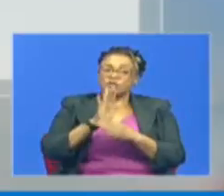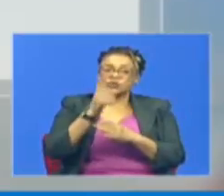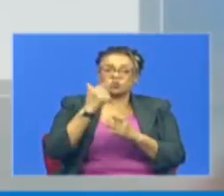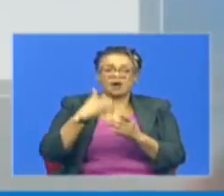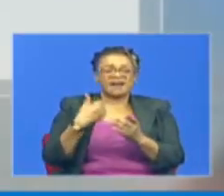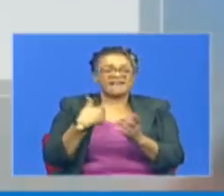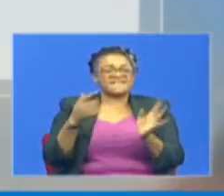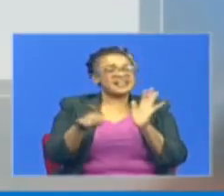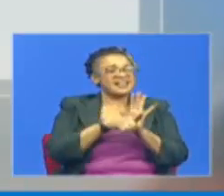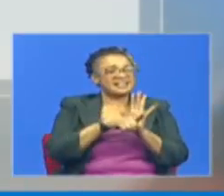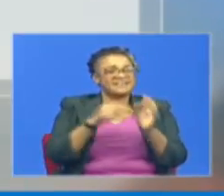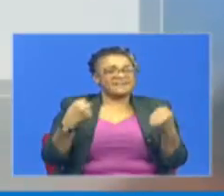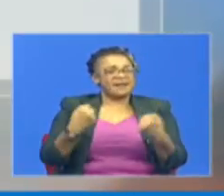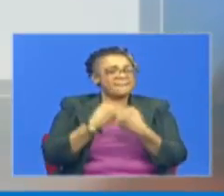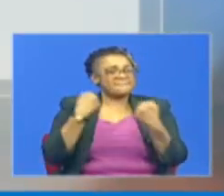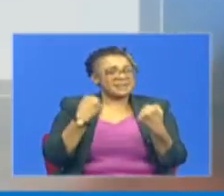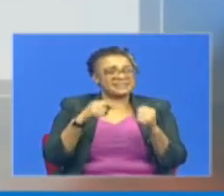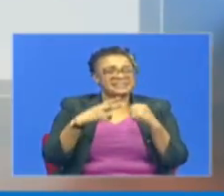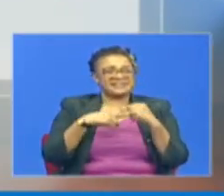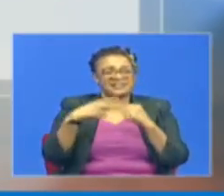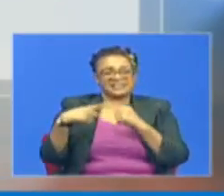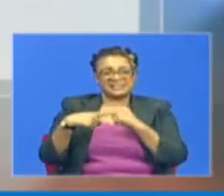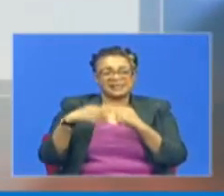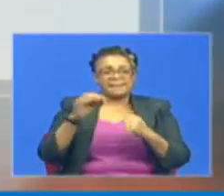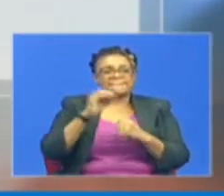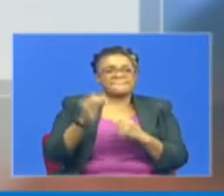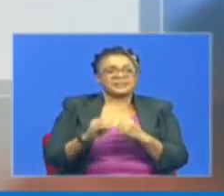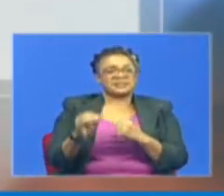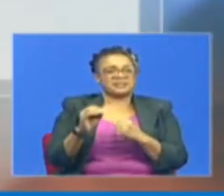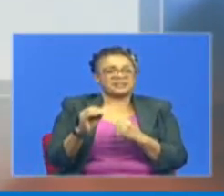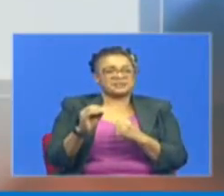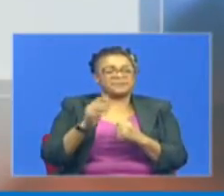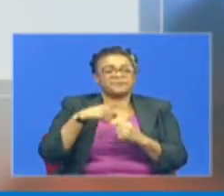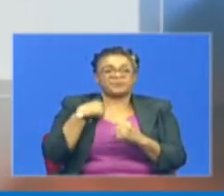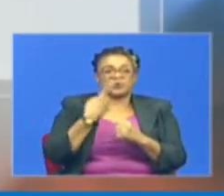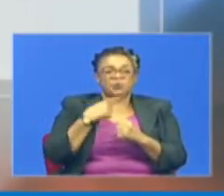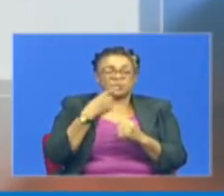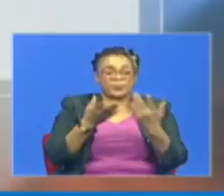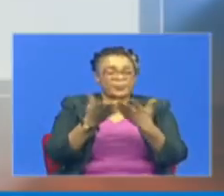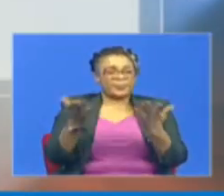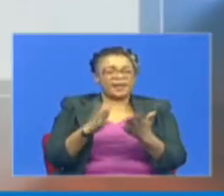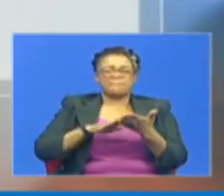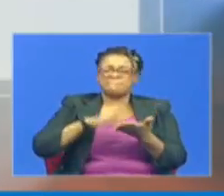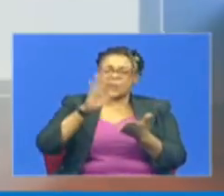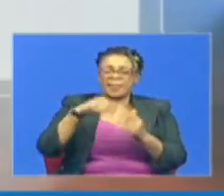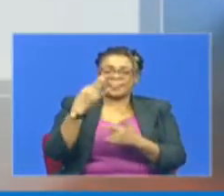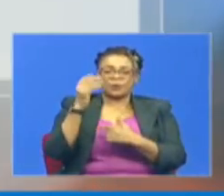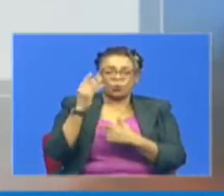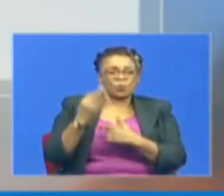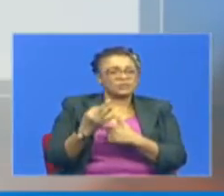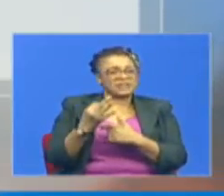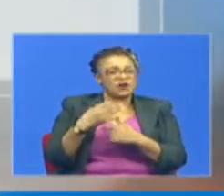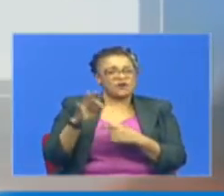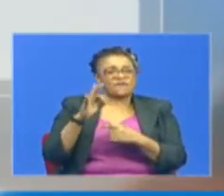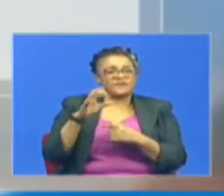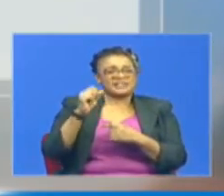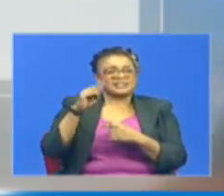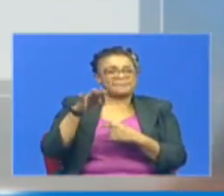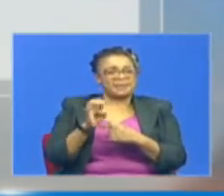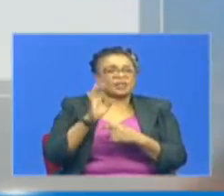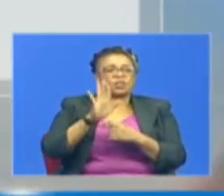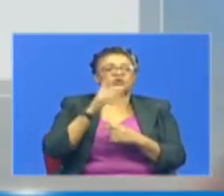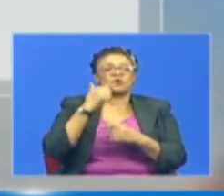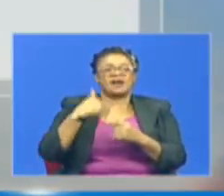negative impact, there's 76% of SMEs who are polled, and that is more than three quarters of the SMEs. Those who have experienced